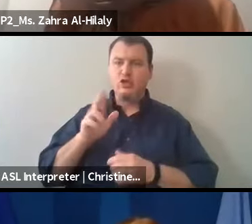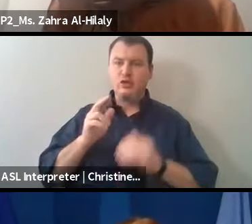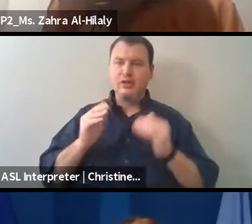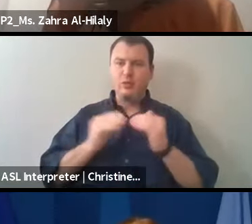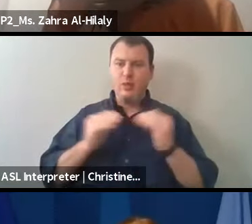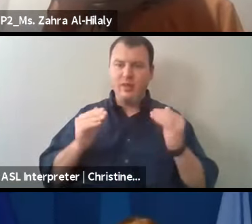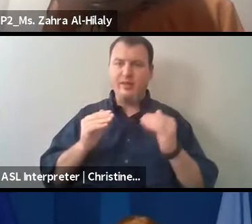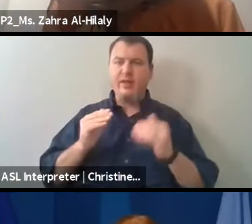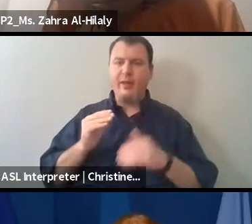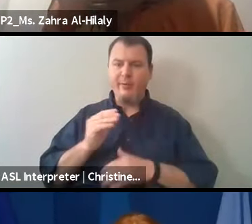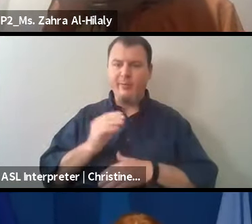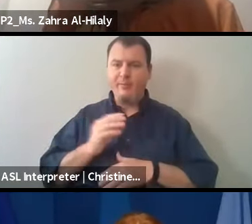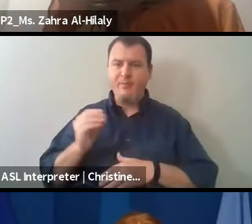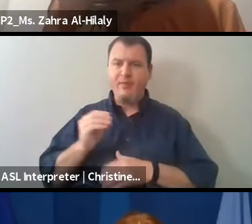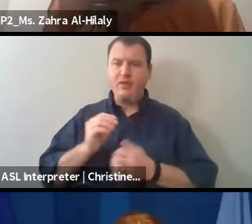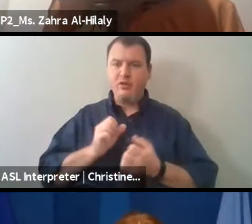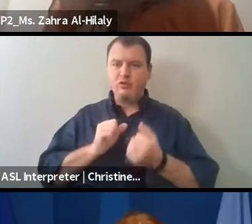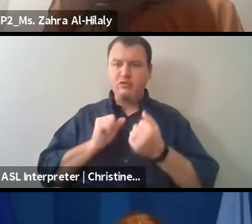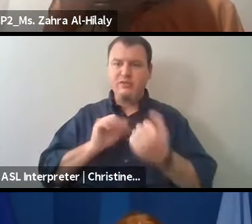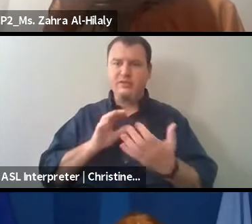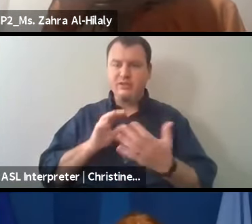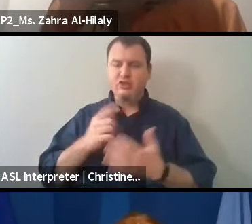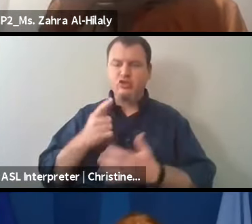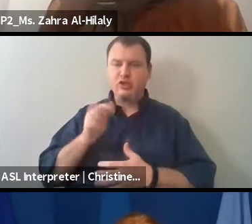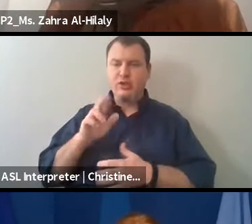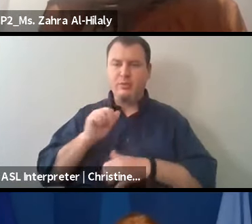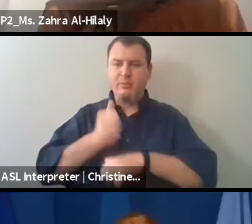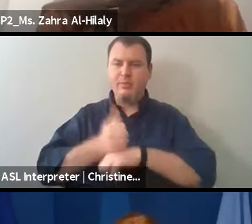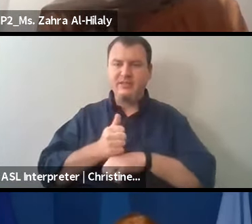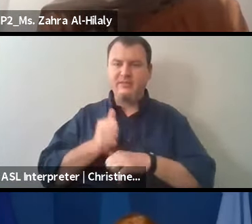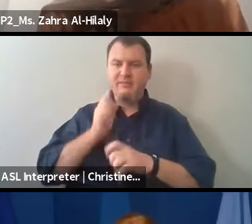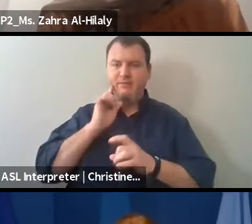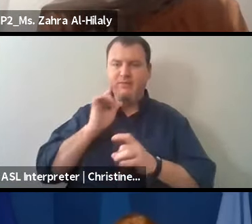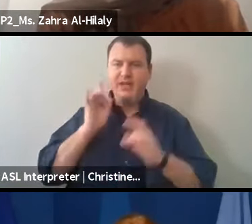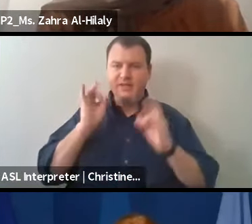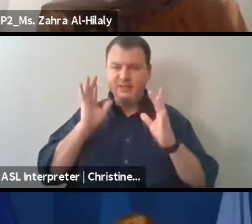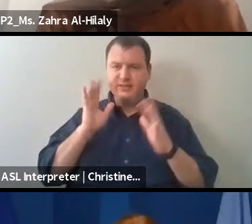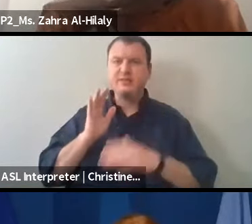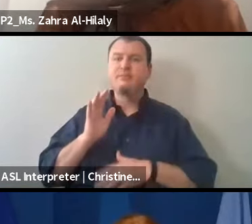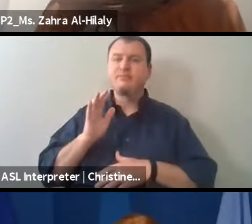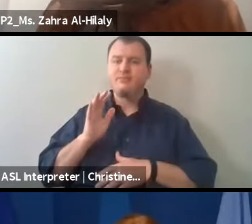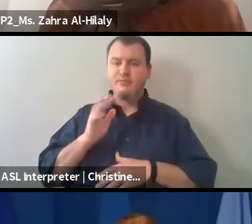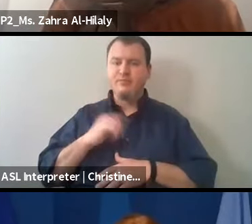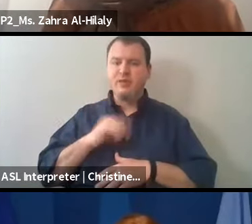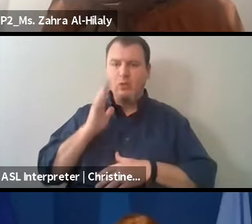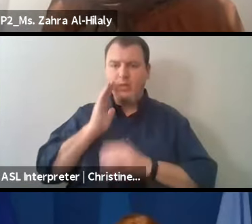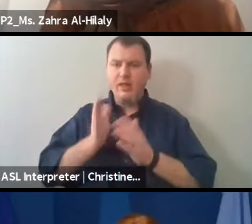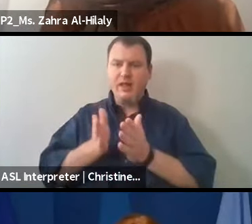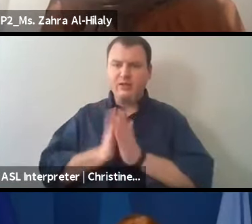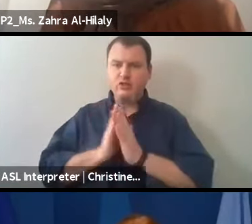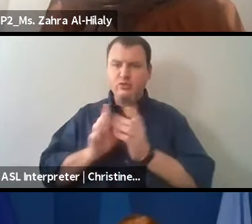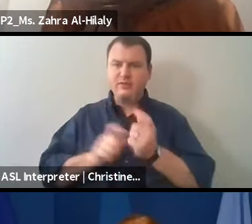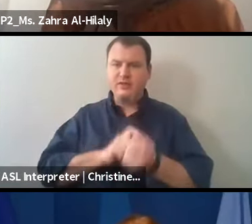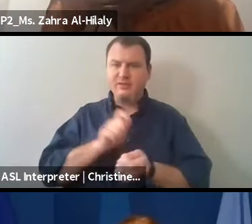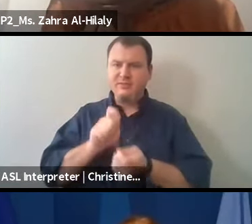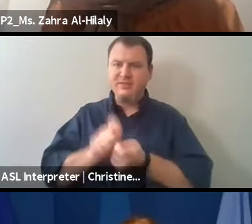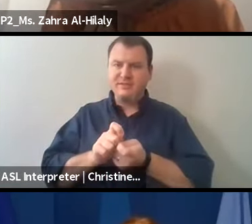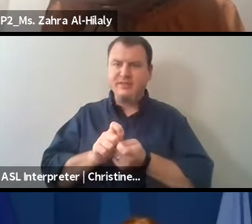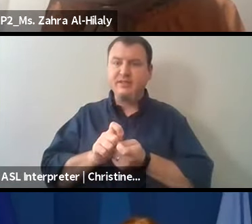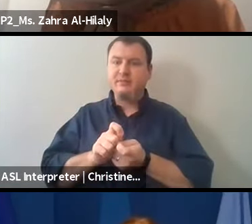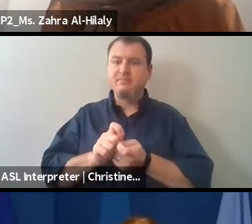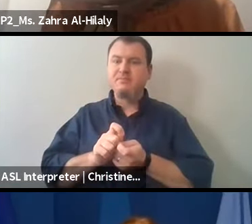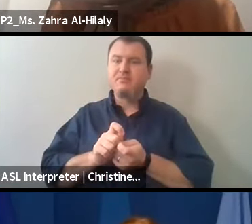equality and addressing gender-based violence. But I'm going to ask you very specifically